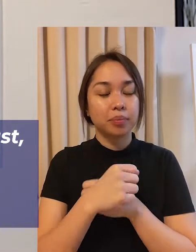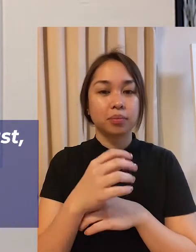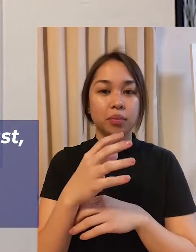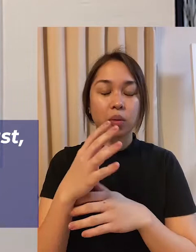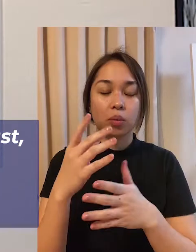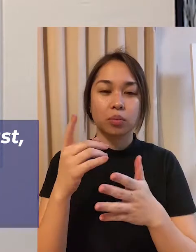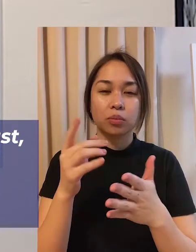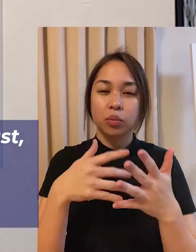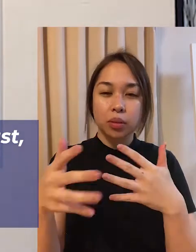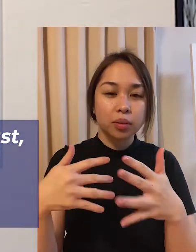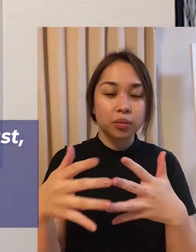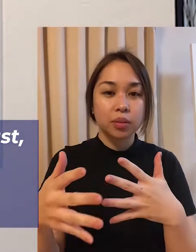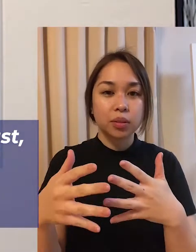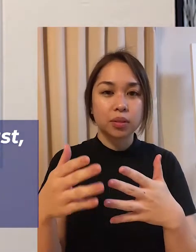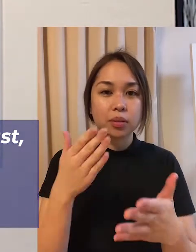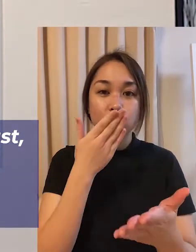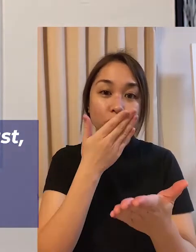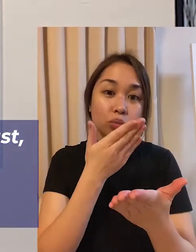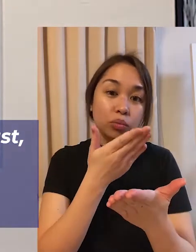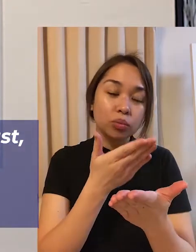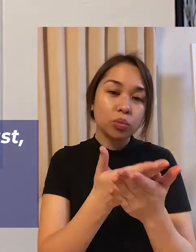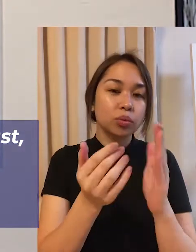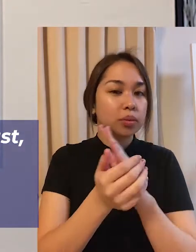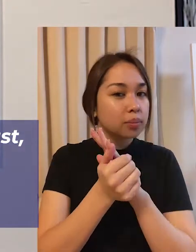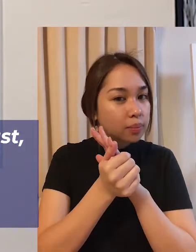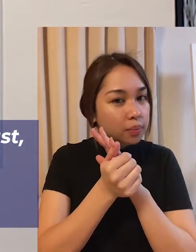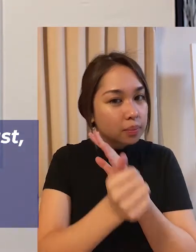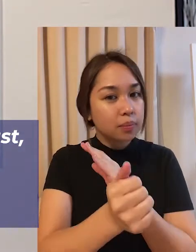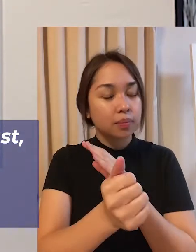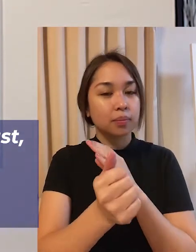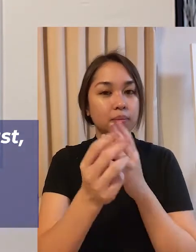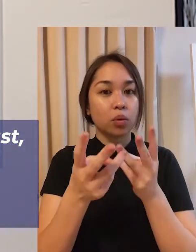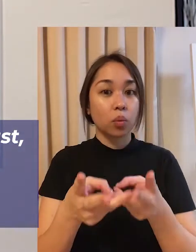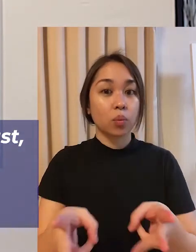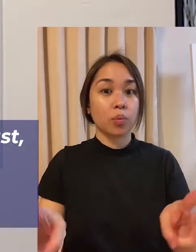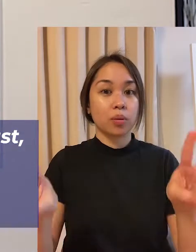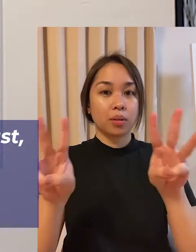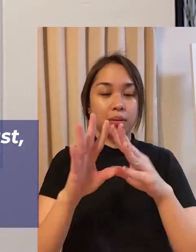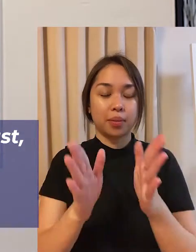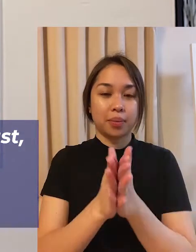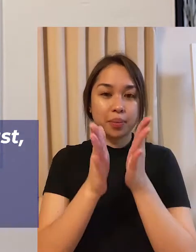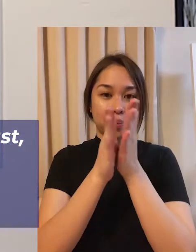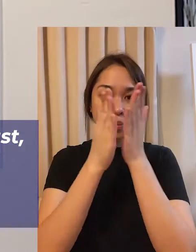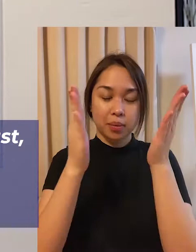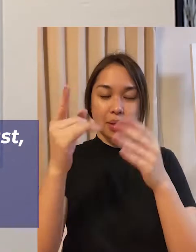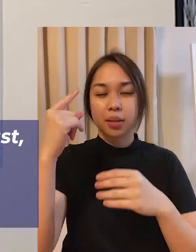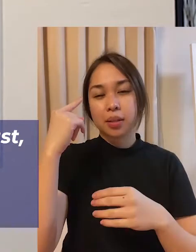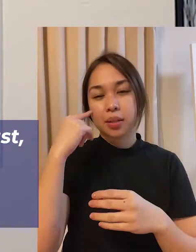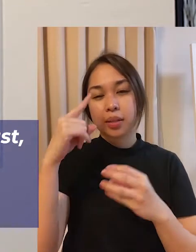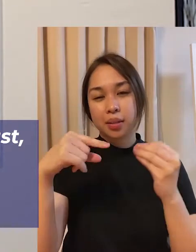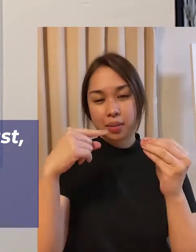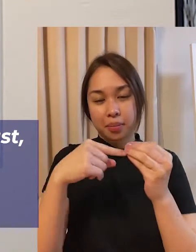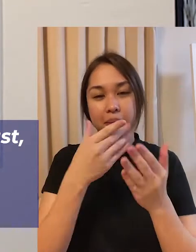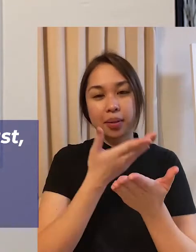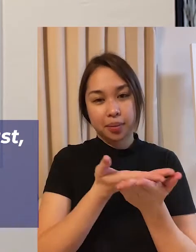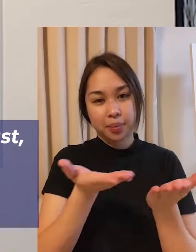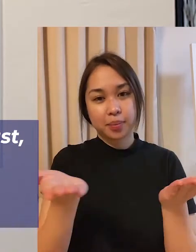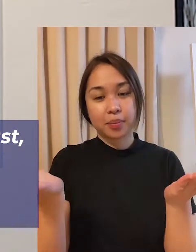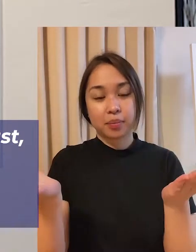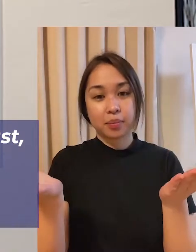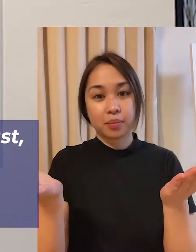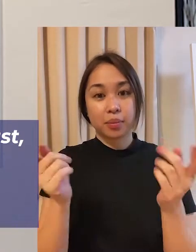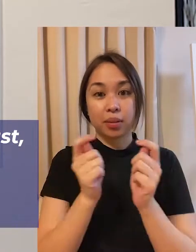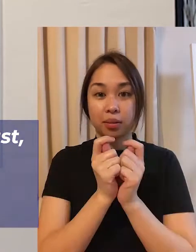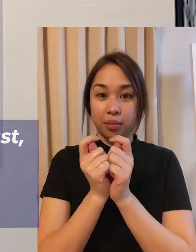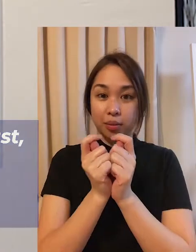if there is any excellence, if there is anything worthy of praise, think about these things." Together,